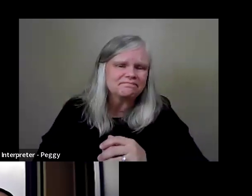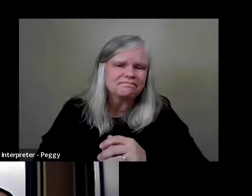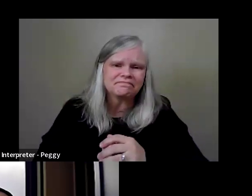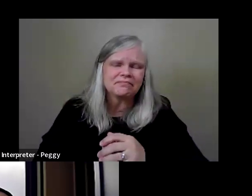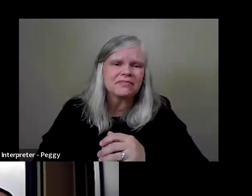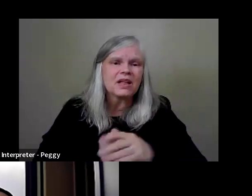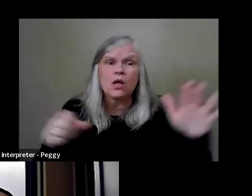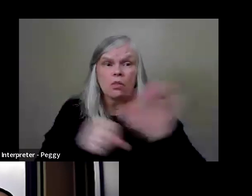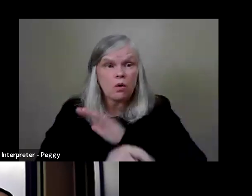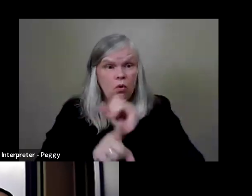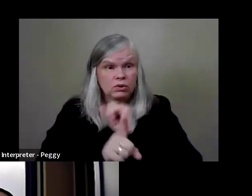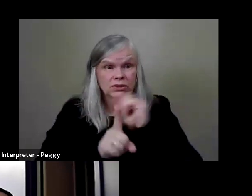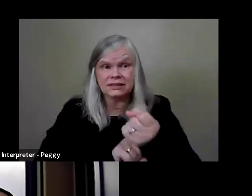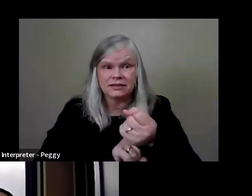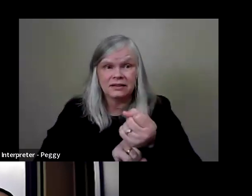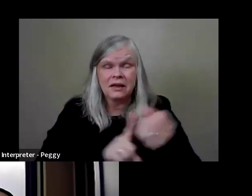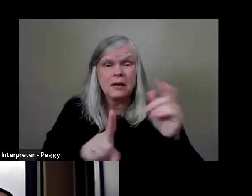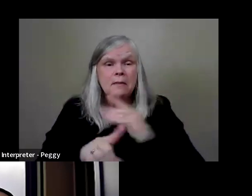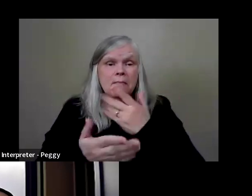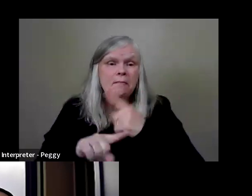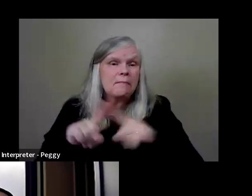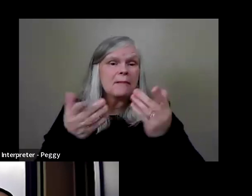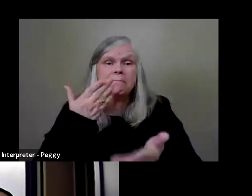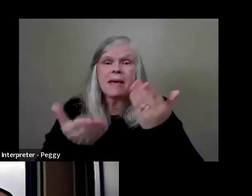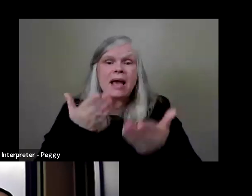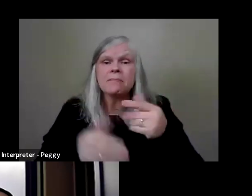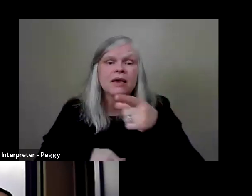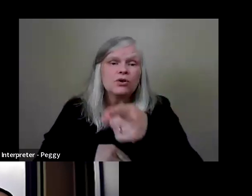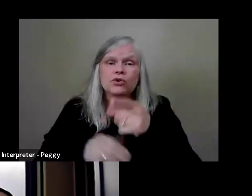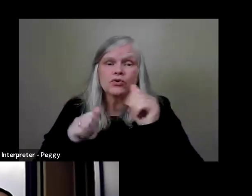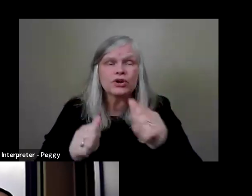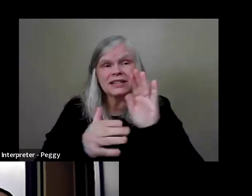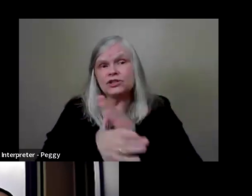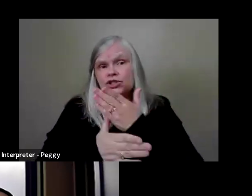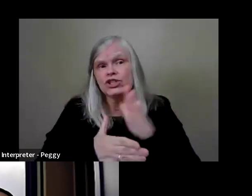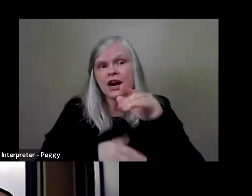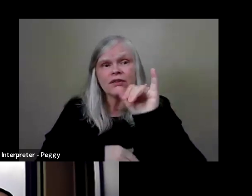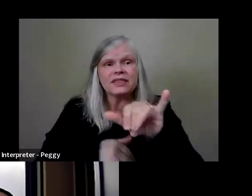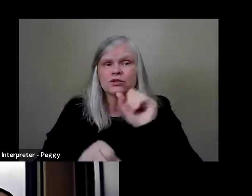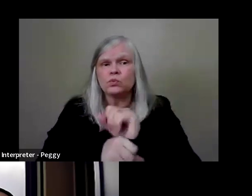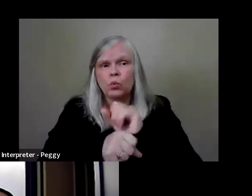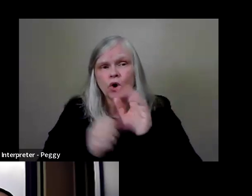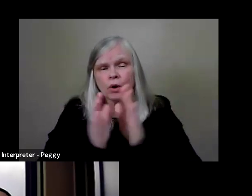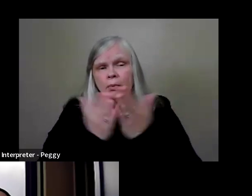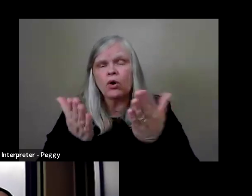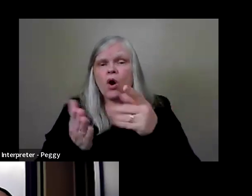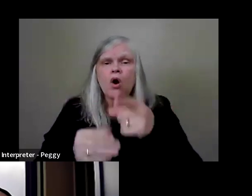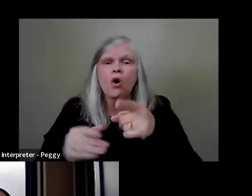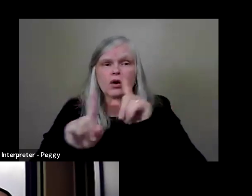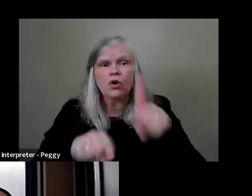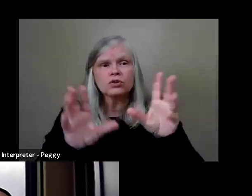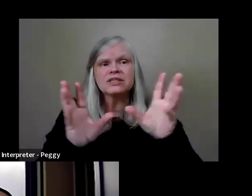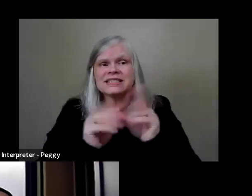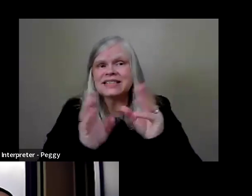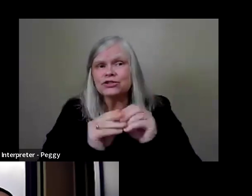the whole situation, but even maybe, I don't know if you're in a spot you can share the session workbook or point them, to attend a Yeah.